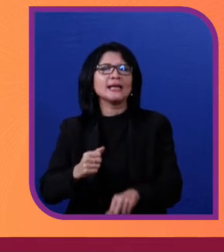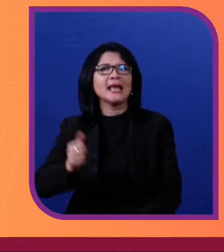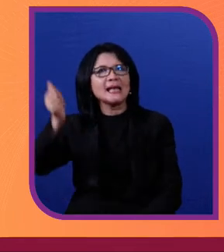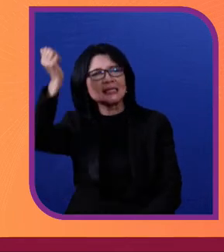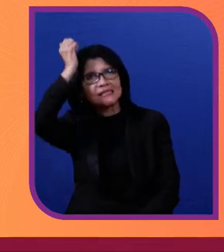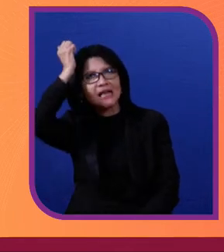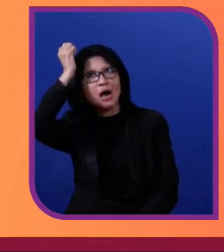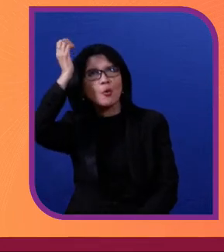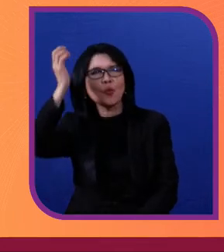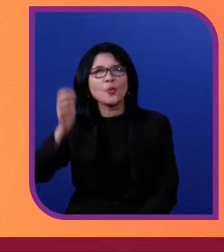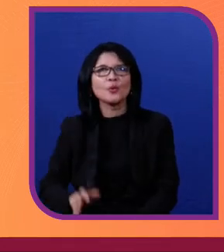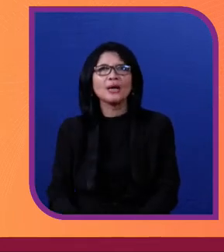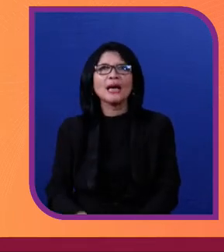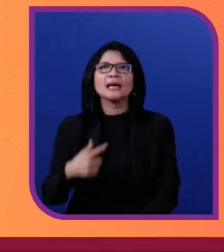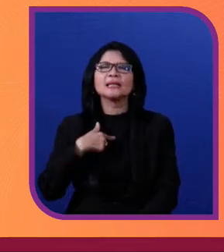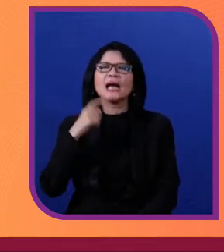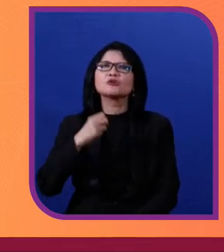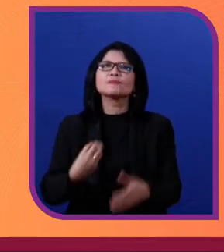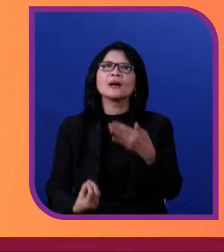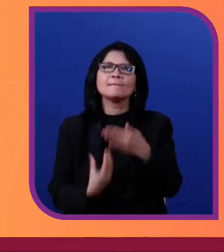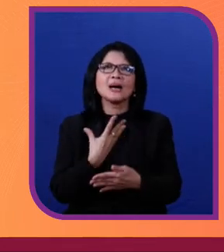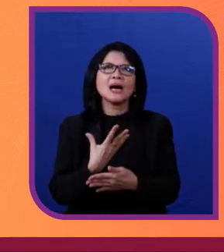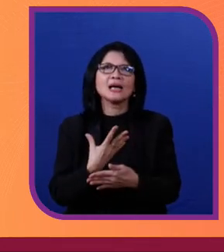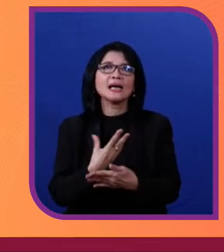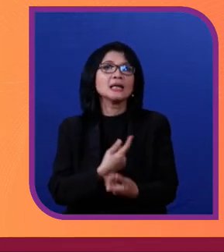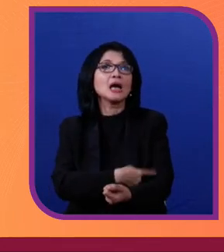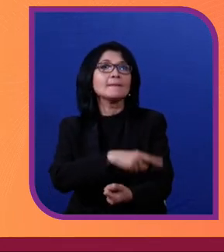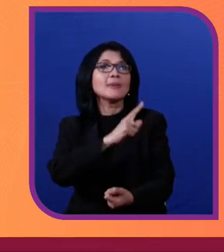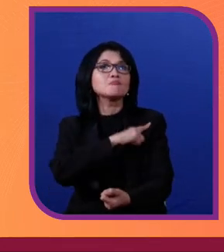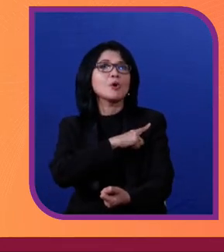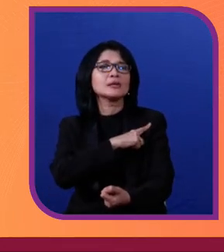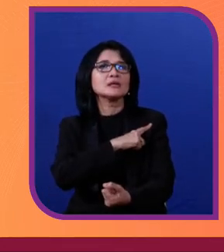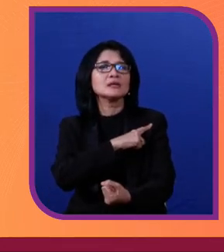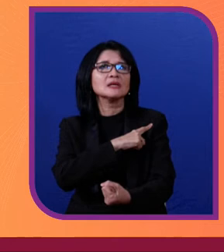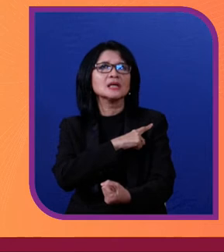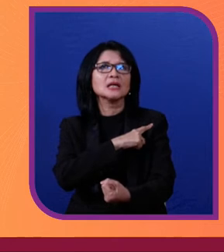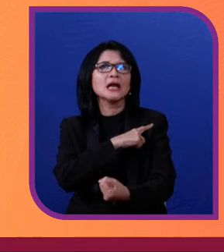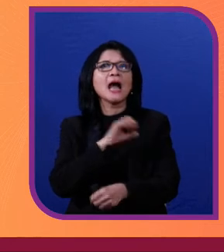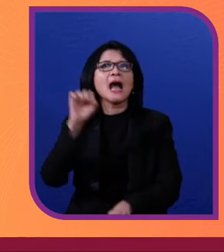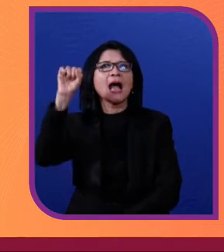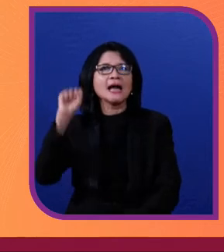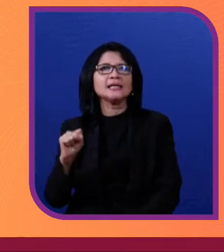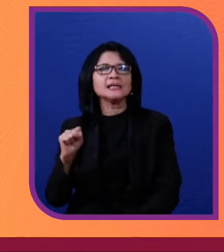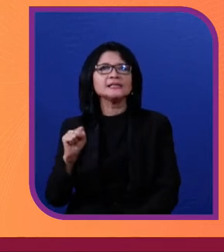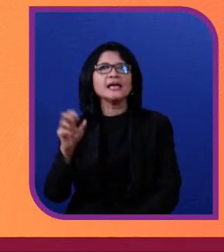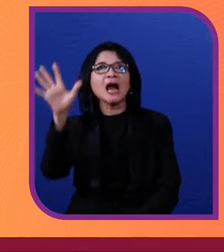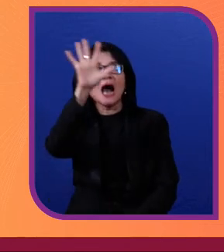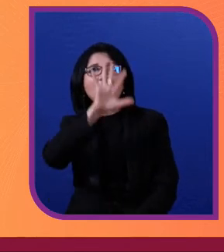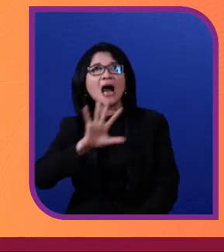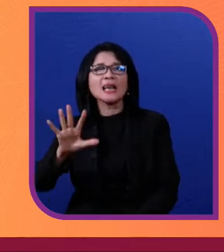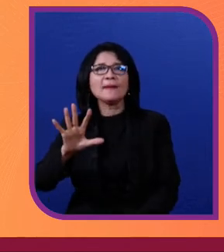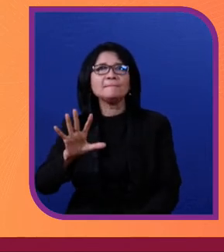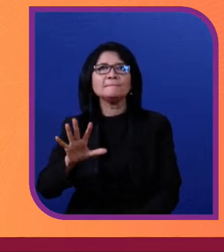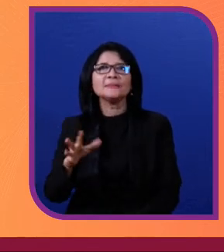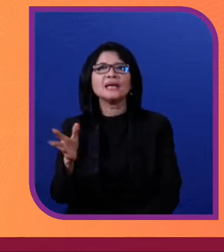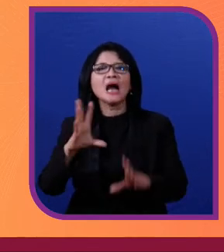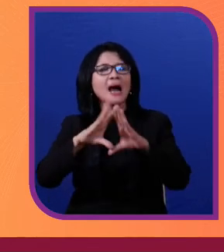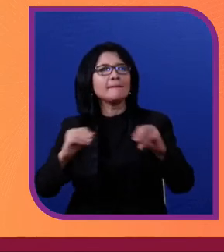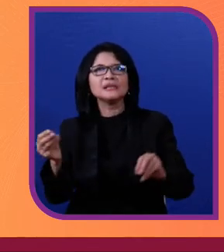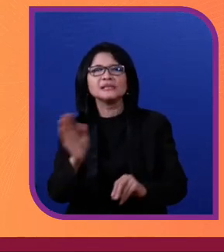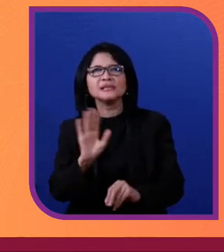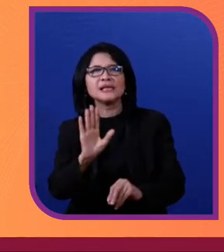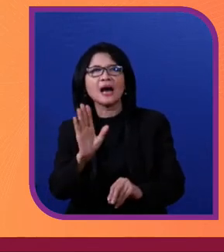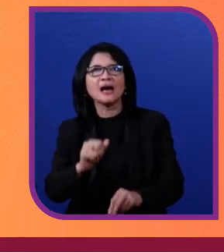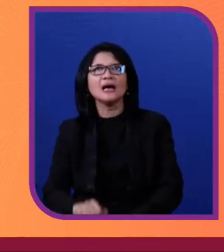your arrow capacity there for watching khai protection and the world you can't use that their